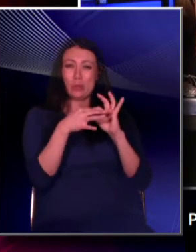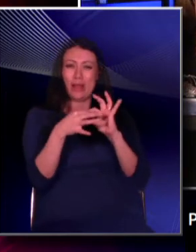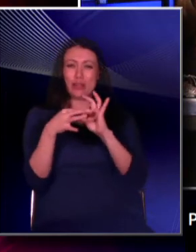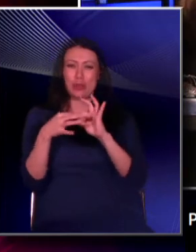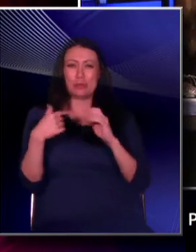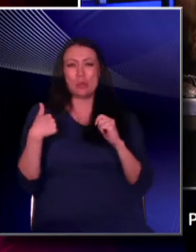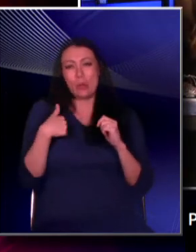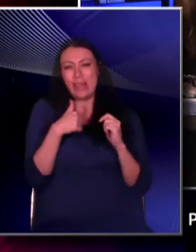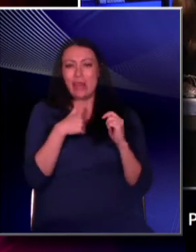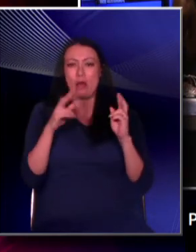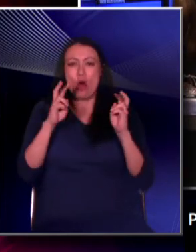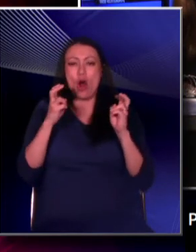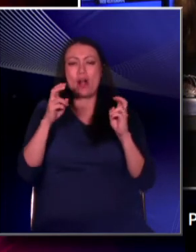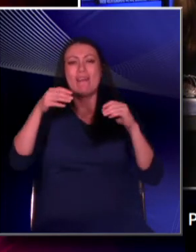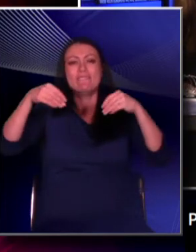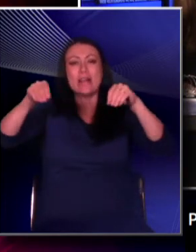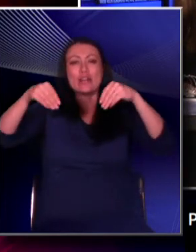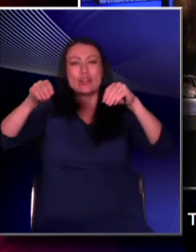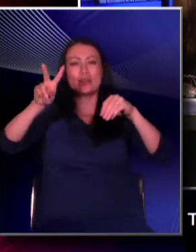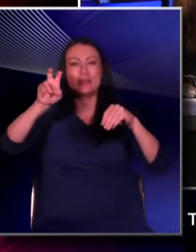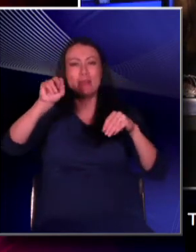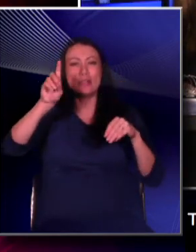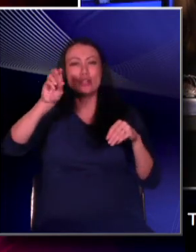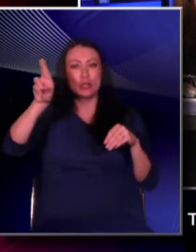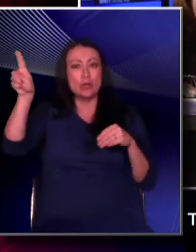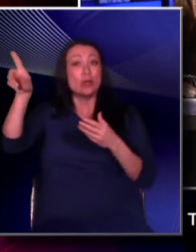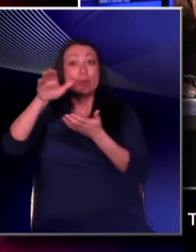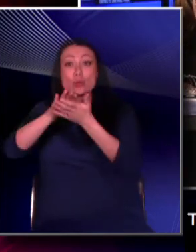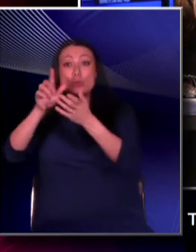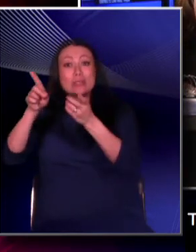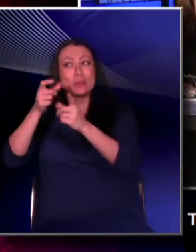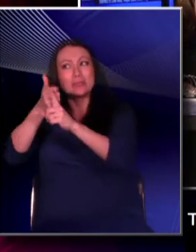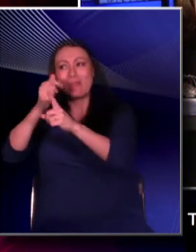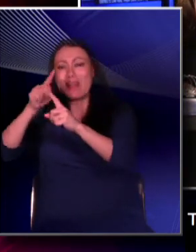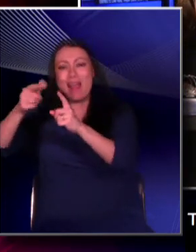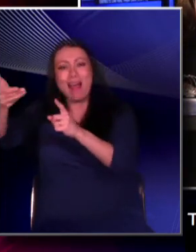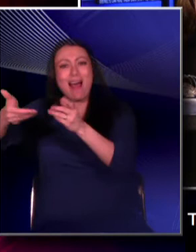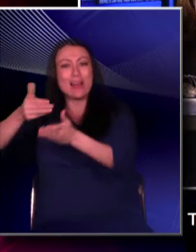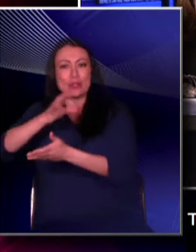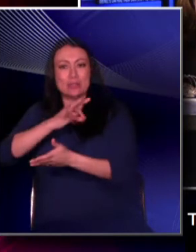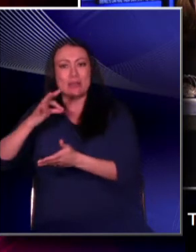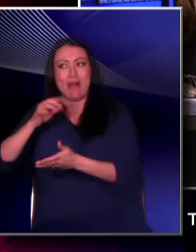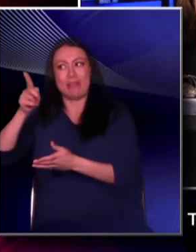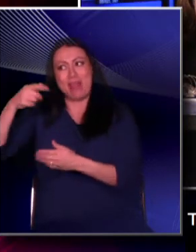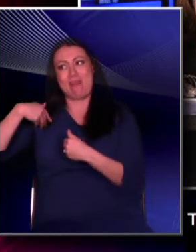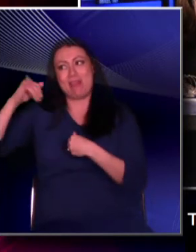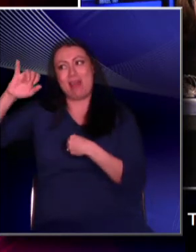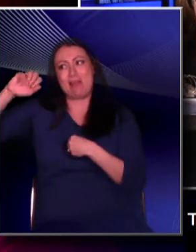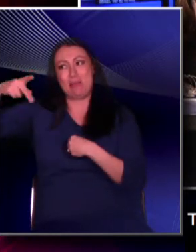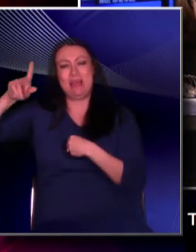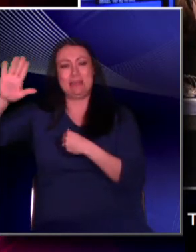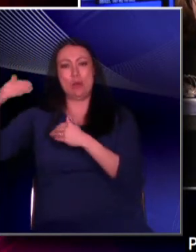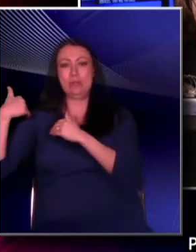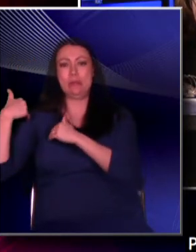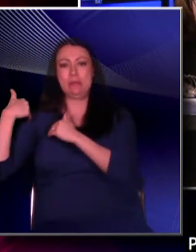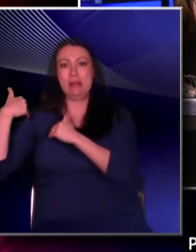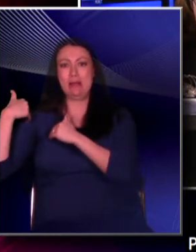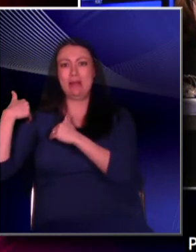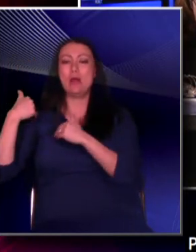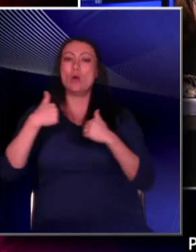right? I mean, the school districts can hire their own staff to provide these services. They're the ones that hold the IEP. They have the responsibility. They